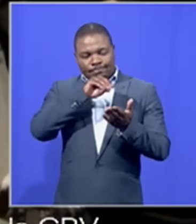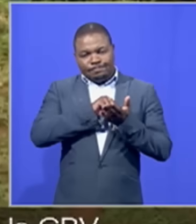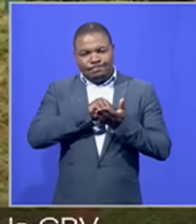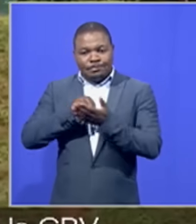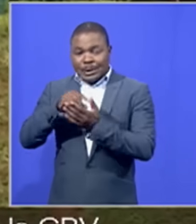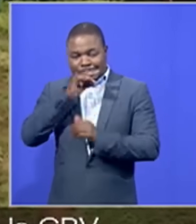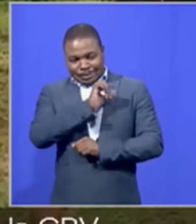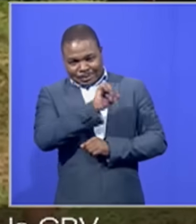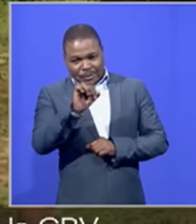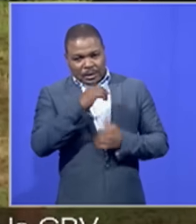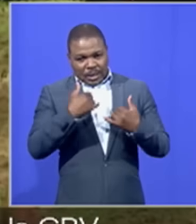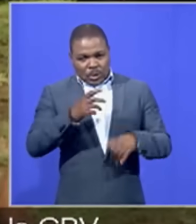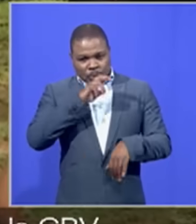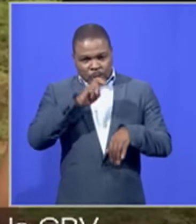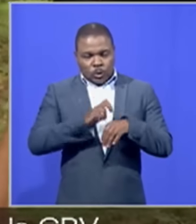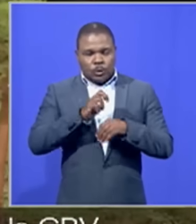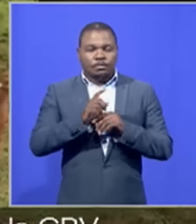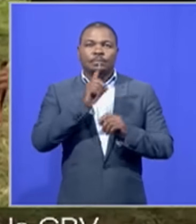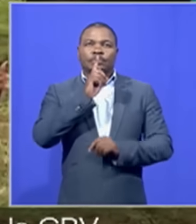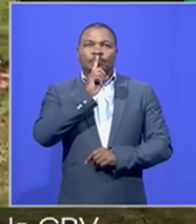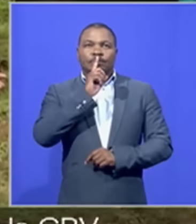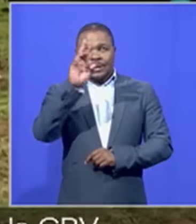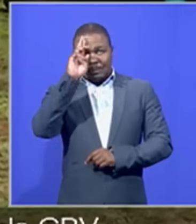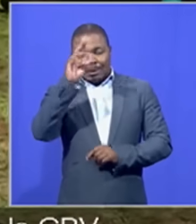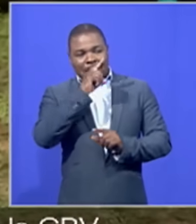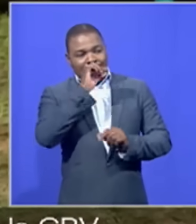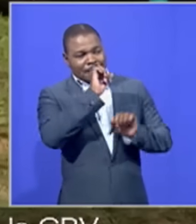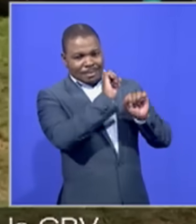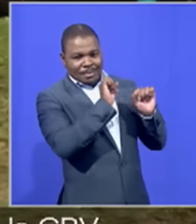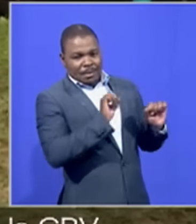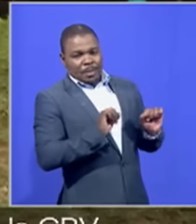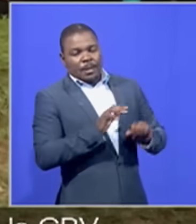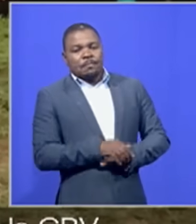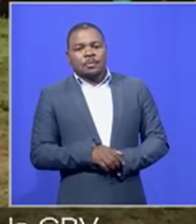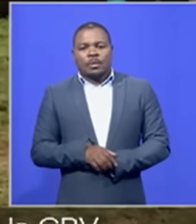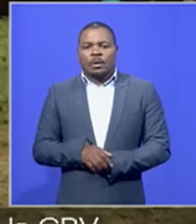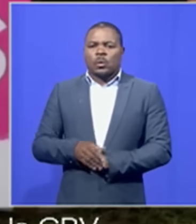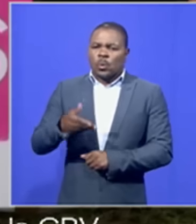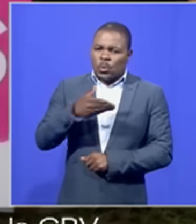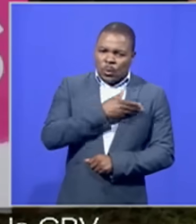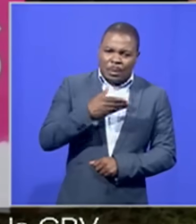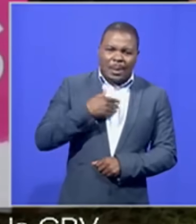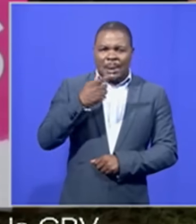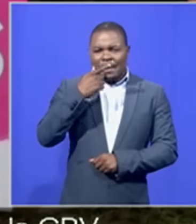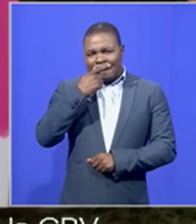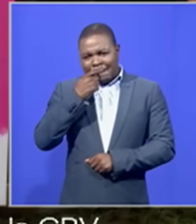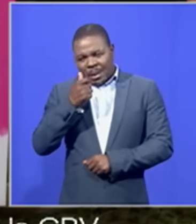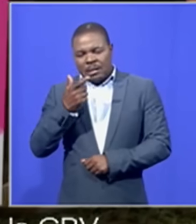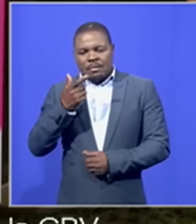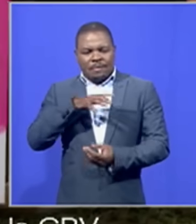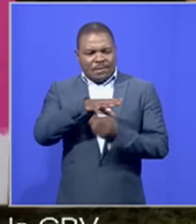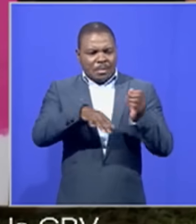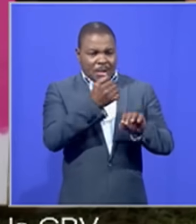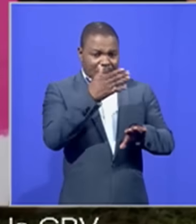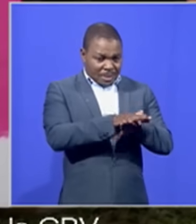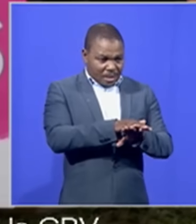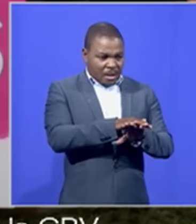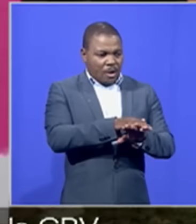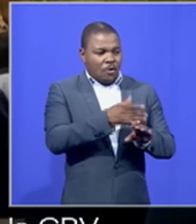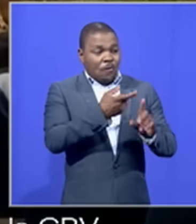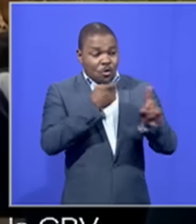to just have some silence to remember them and call out their names. Basadi le banna ba ba pelokgale ba ba latlhegetsweng ke ba masika a bona ka